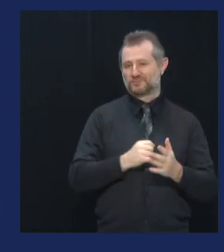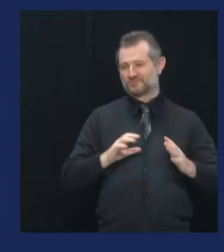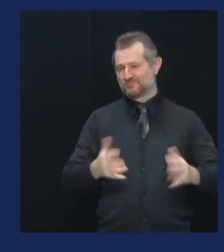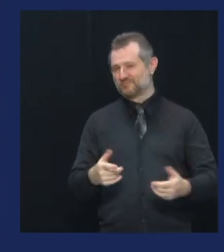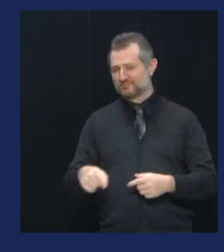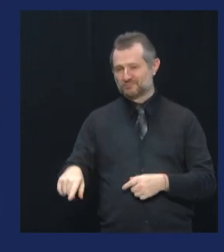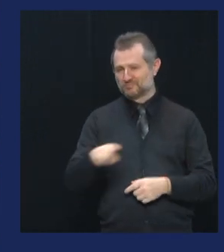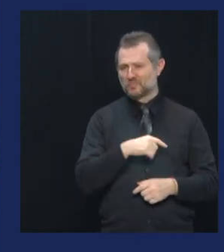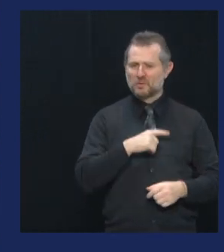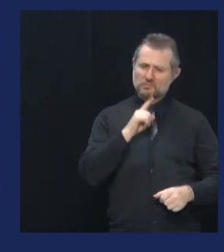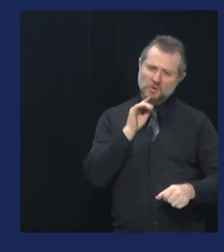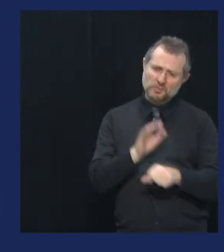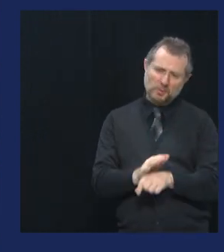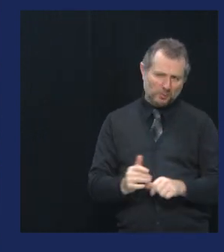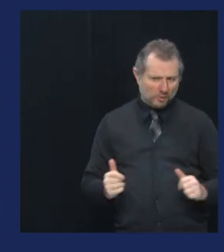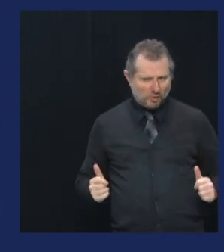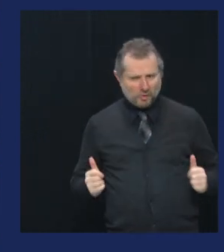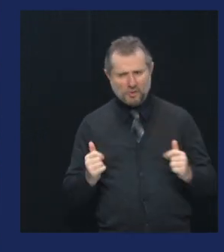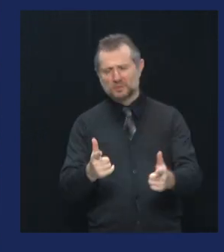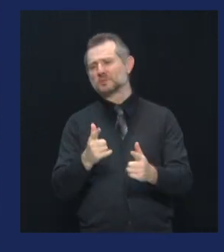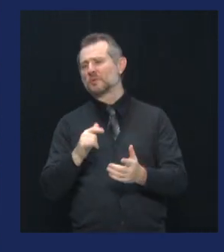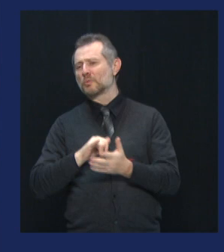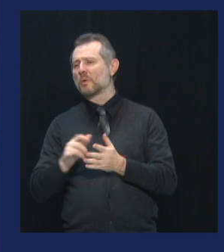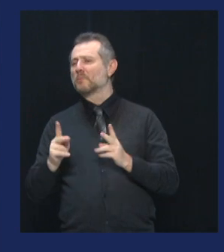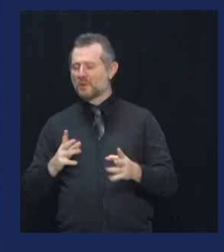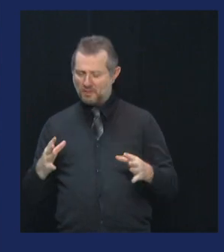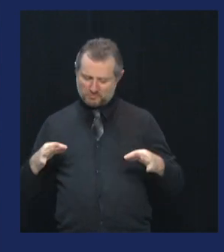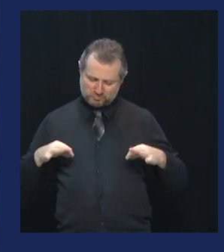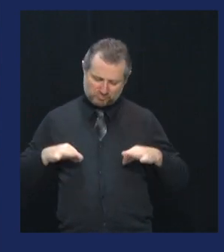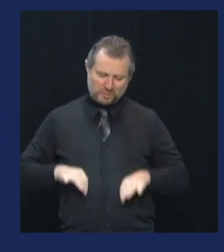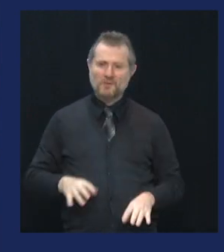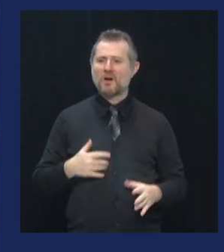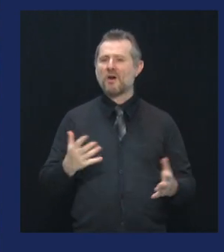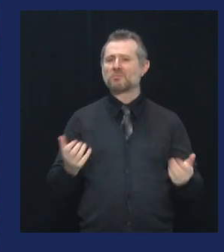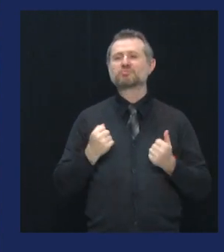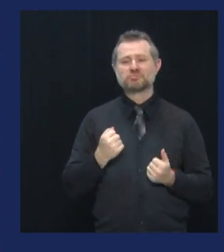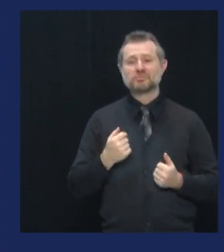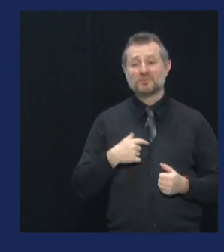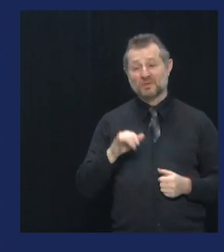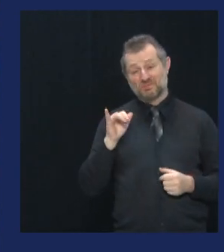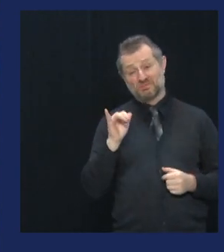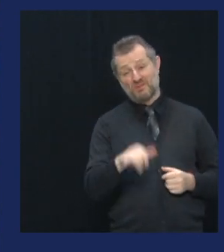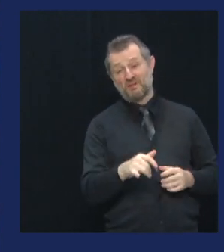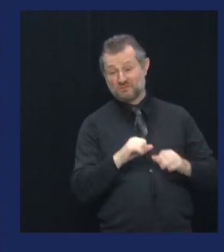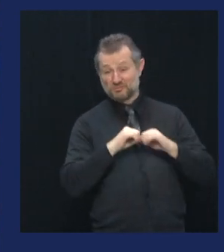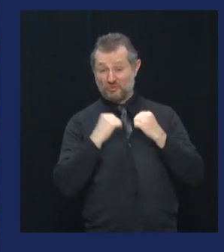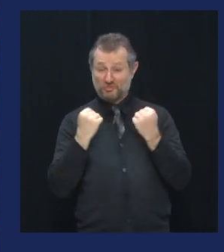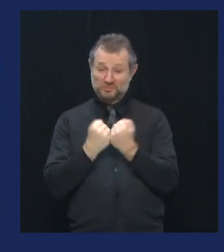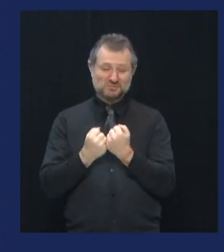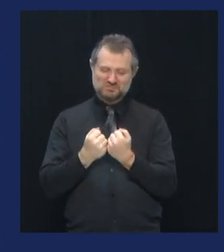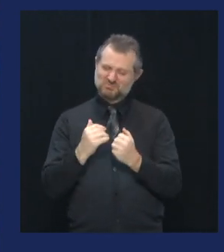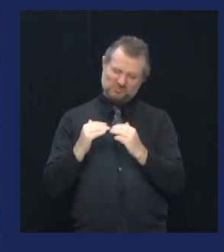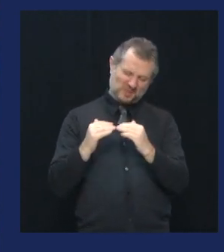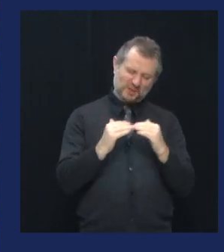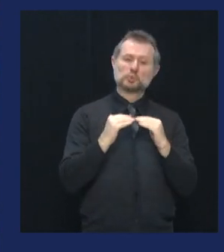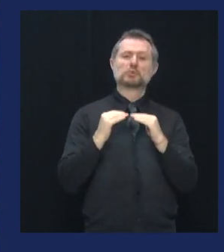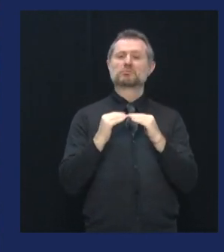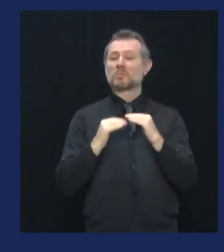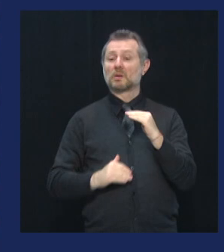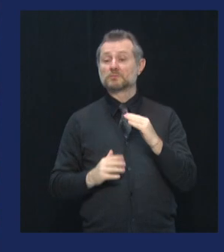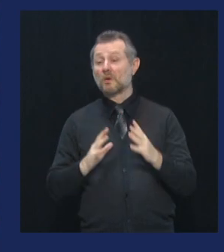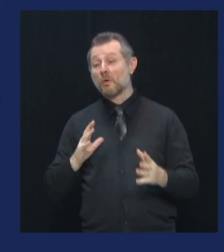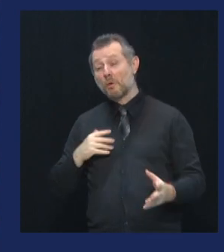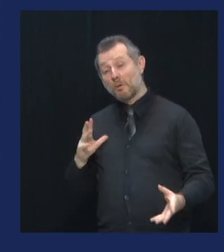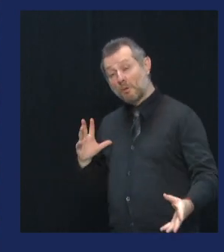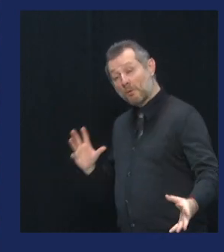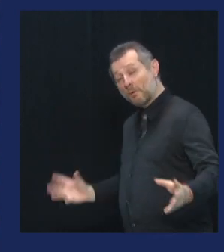energy plan. It's a matter of basic social justice. In total, our entire green energy